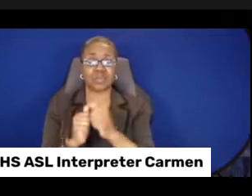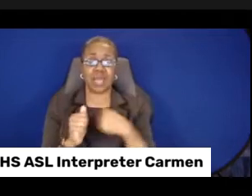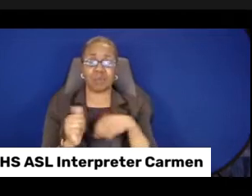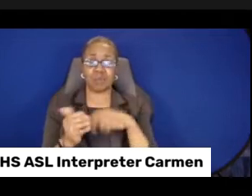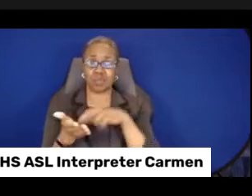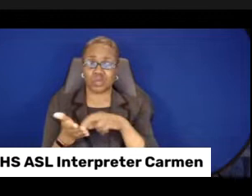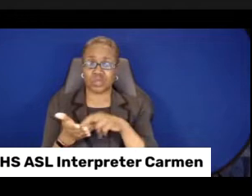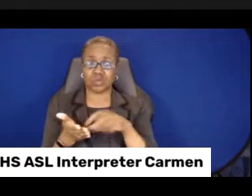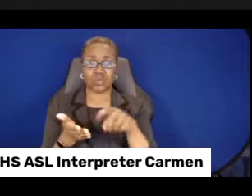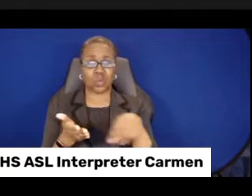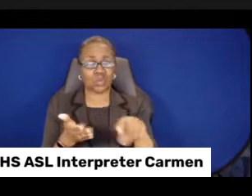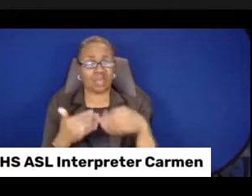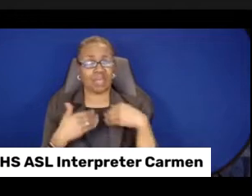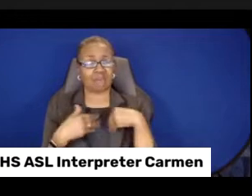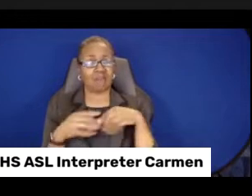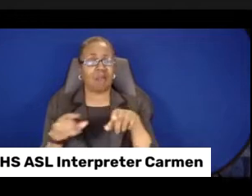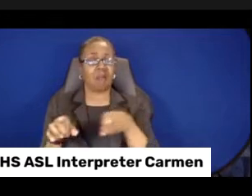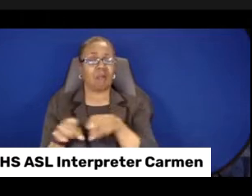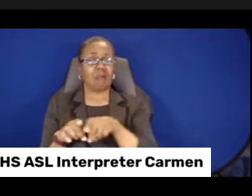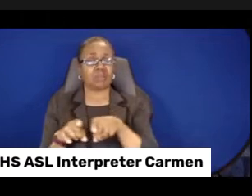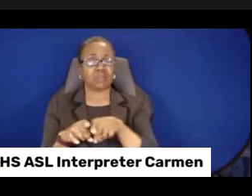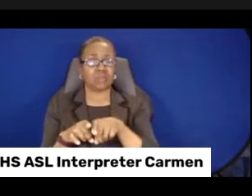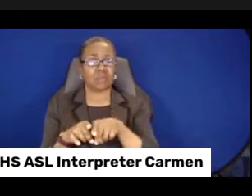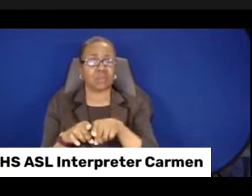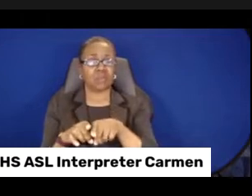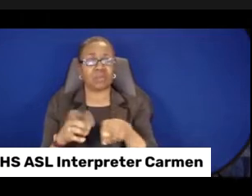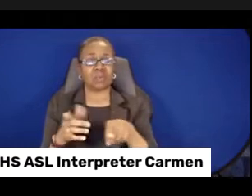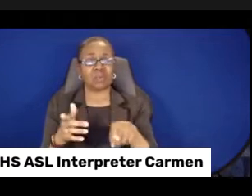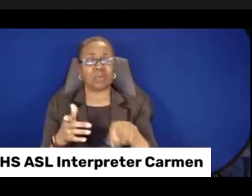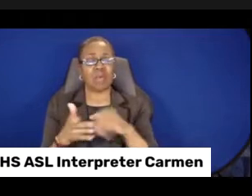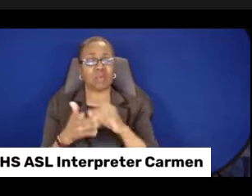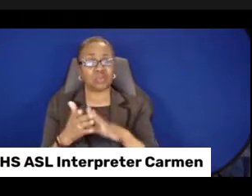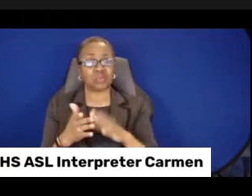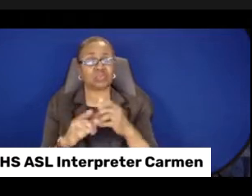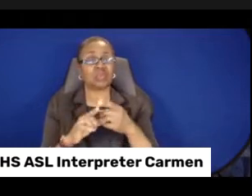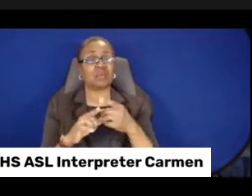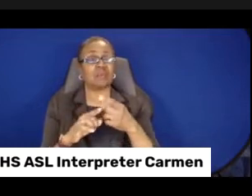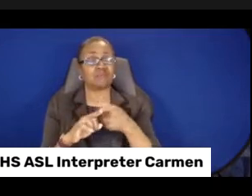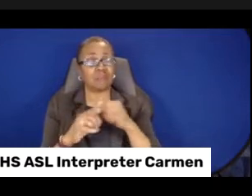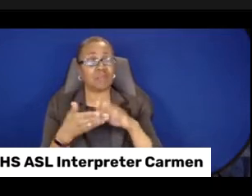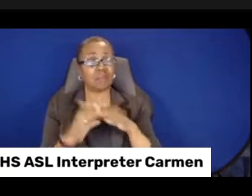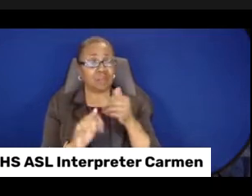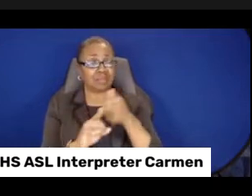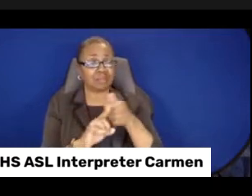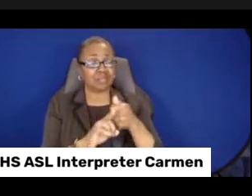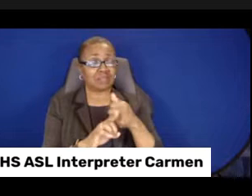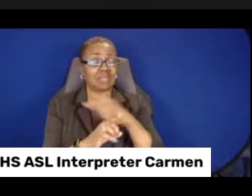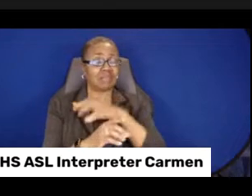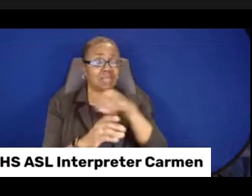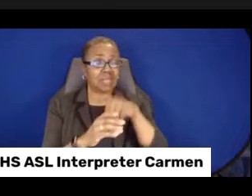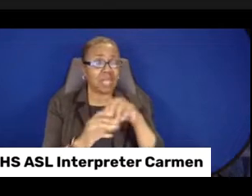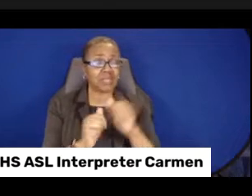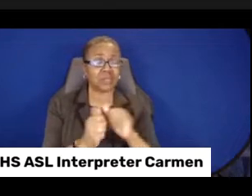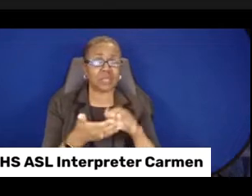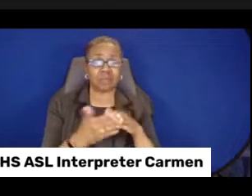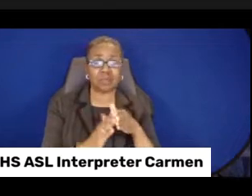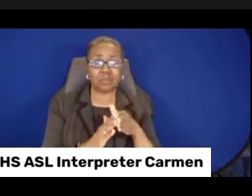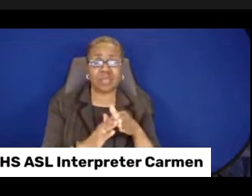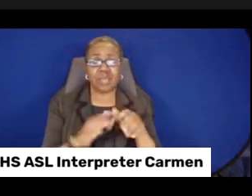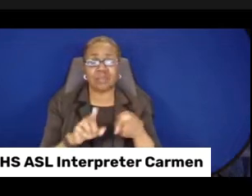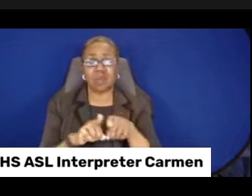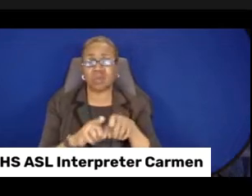that also our students come from the community and they've been engaged with the community, and they're